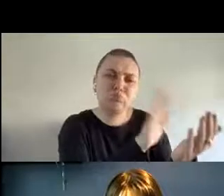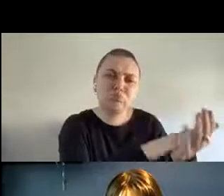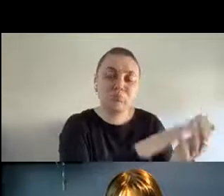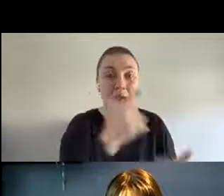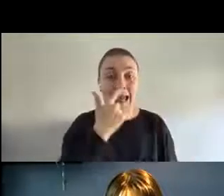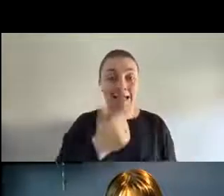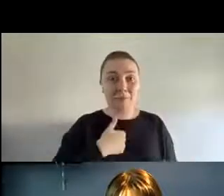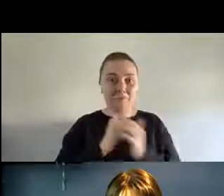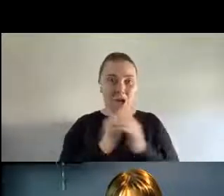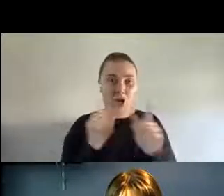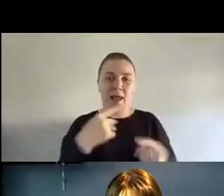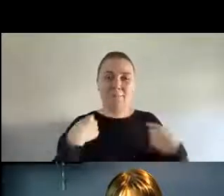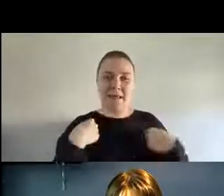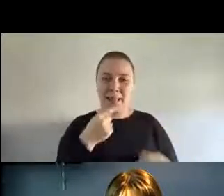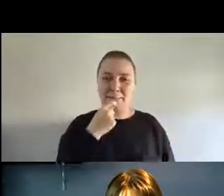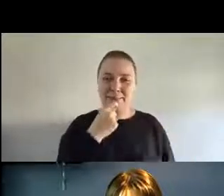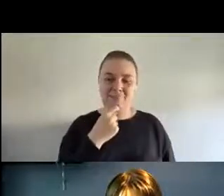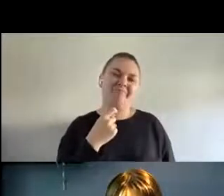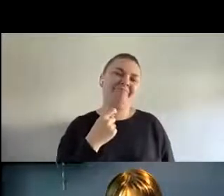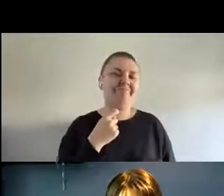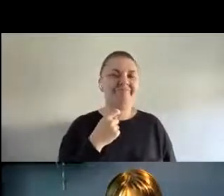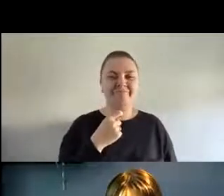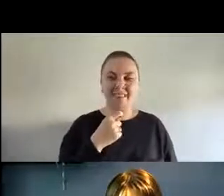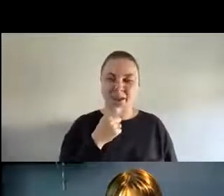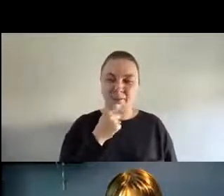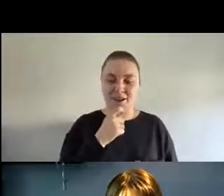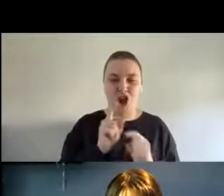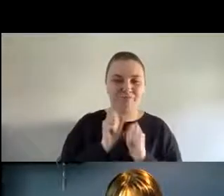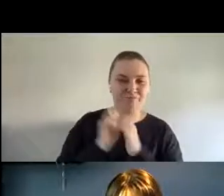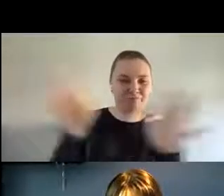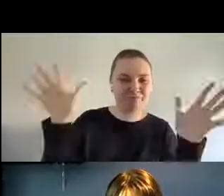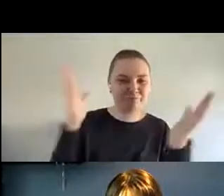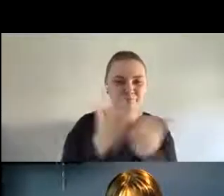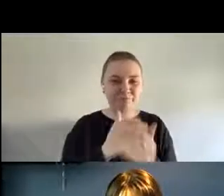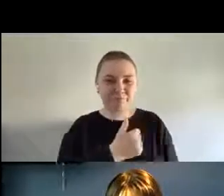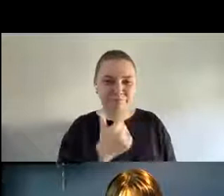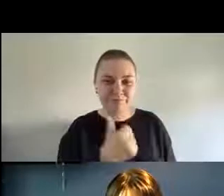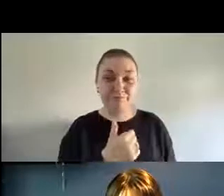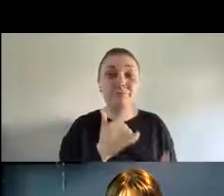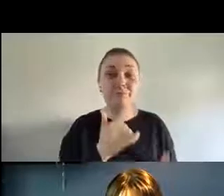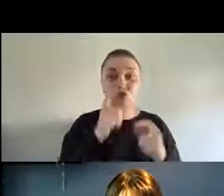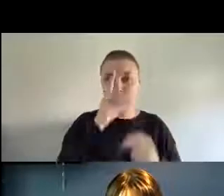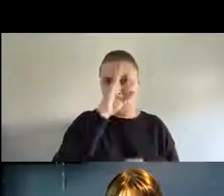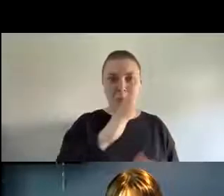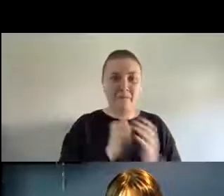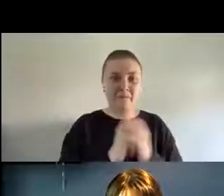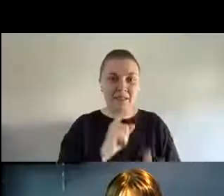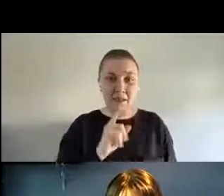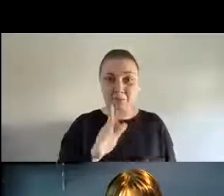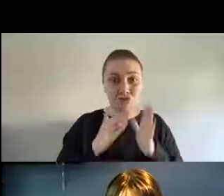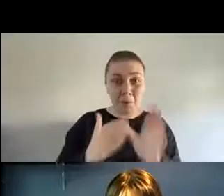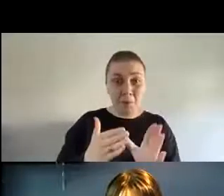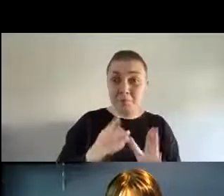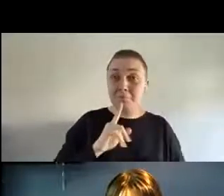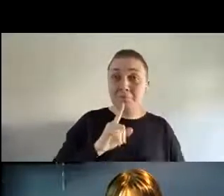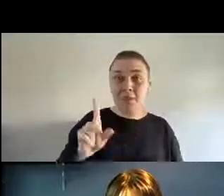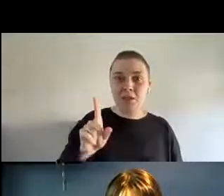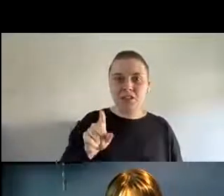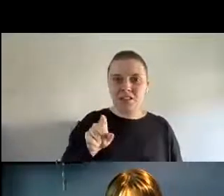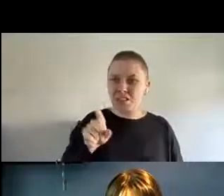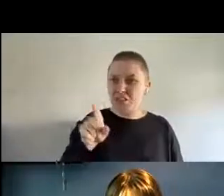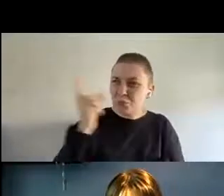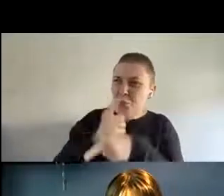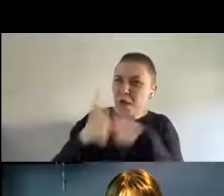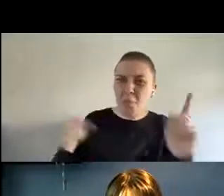are like me, they're a bit fiery, they're a bit feisty, and so straight away my friends would respond with, what are you talking